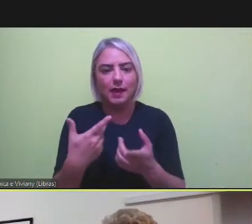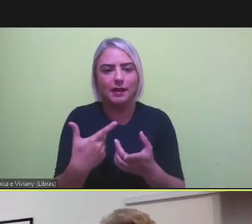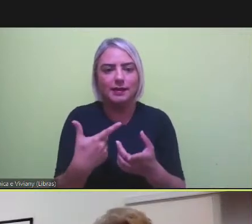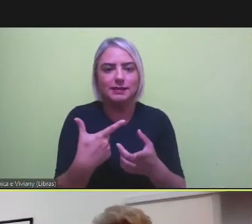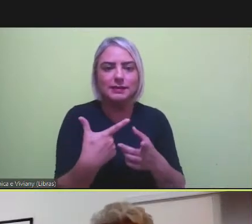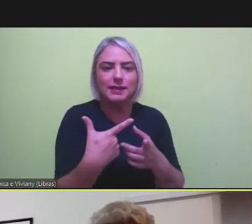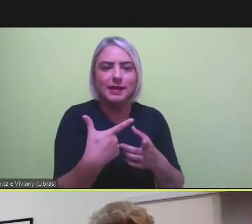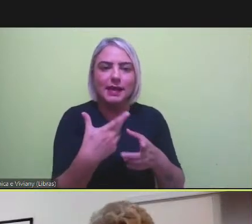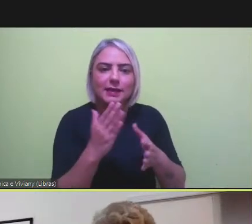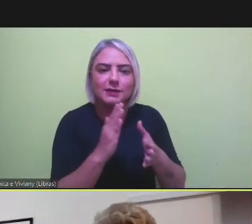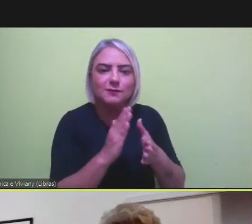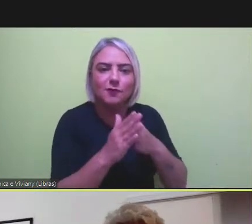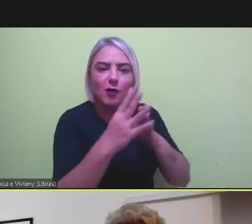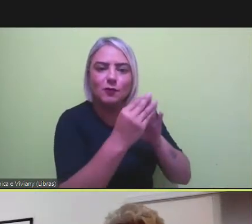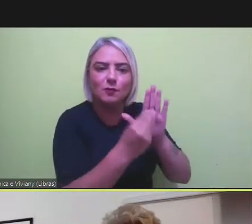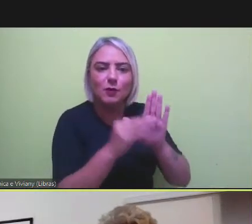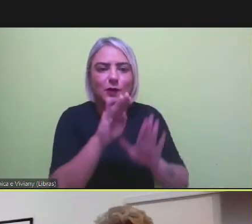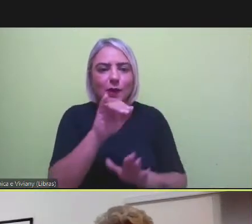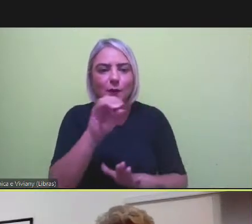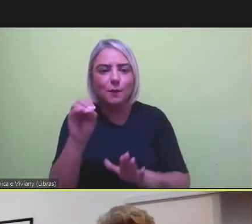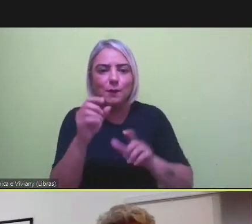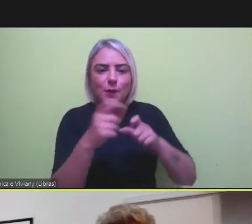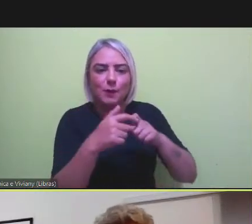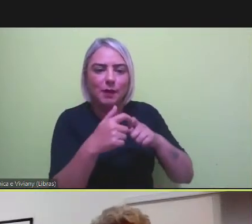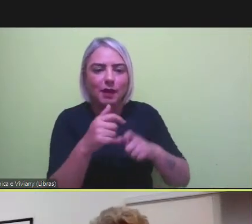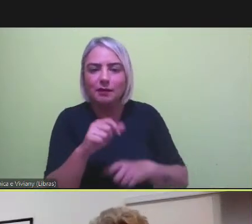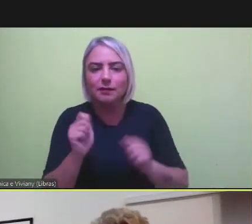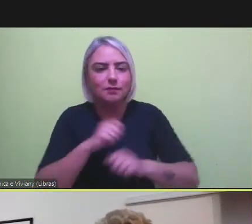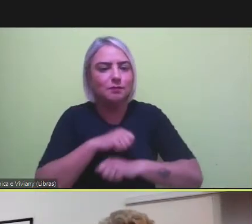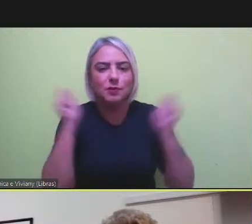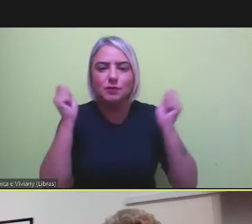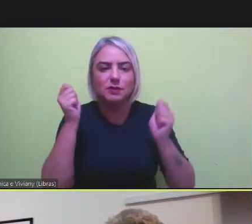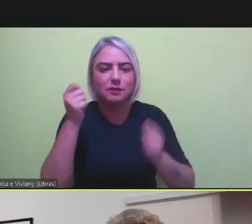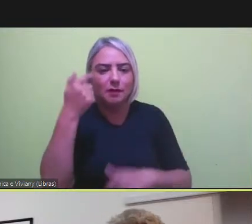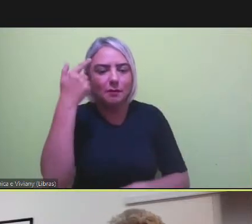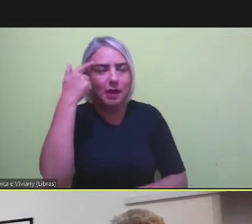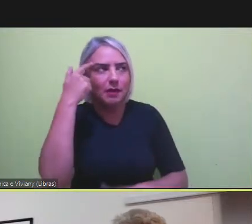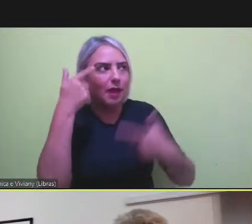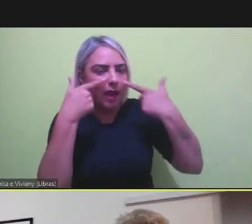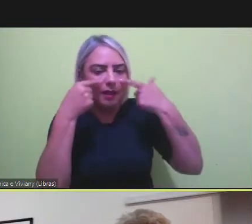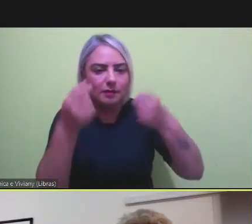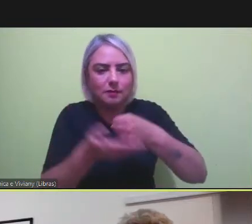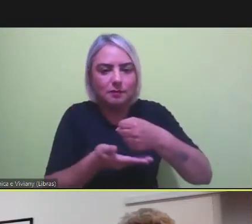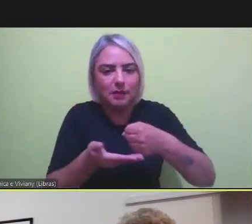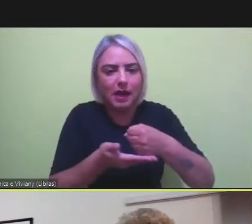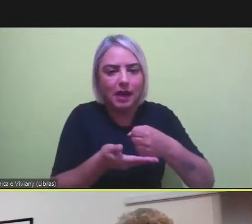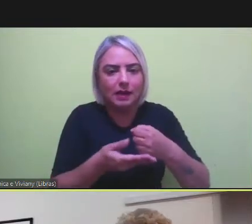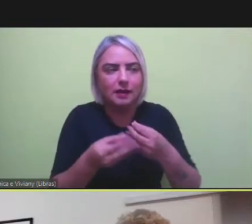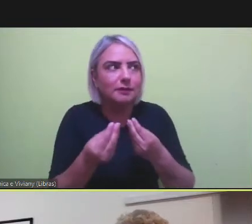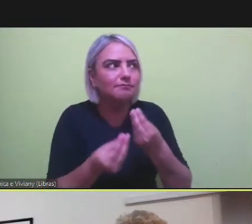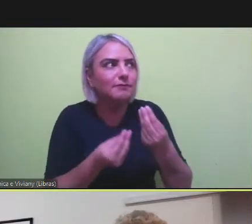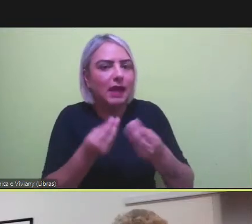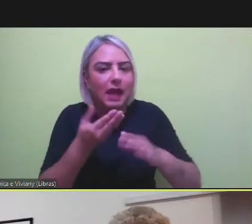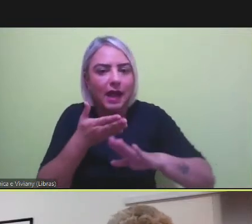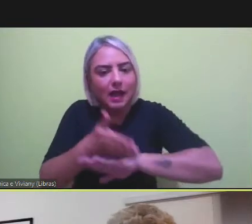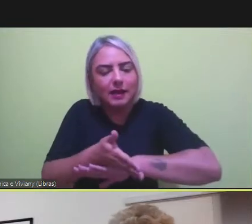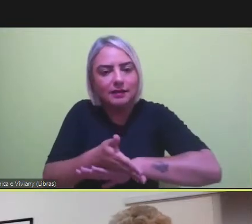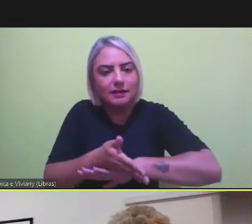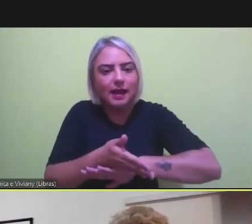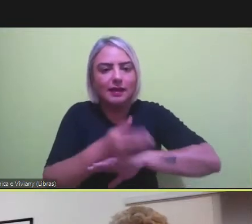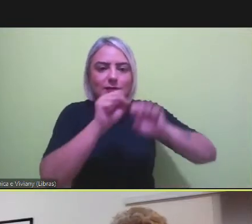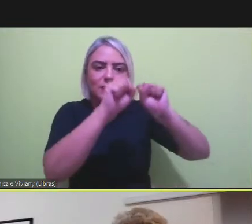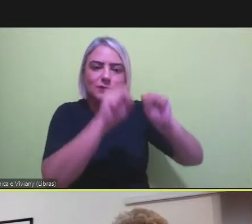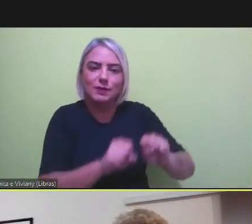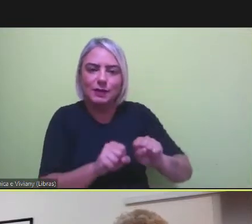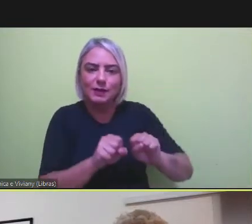they leave, let's say, this biomedical model, they escape this model. Primary health care, it's